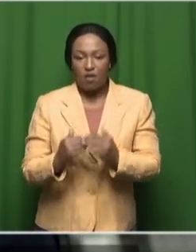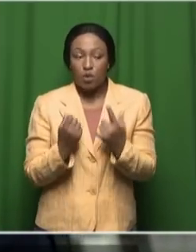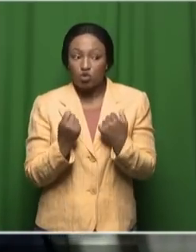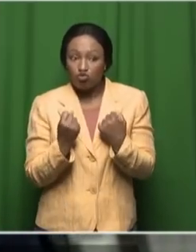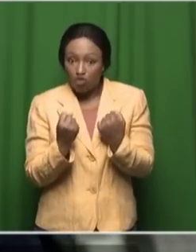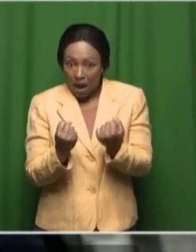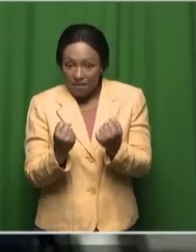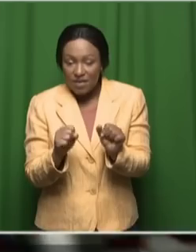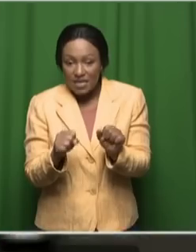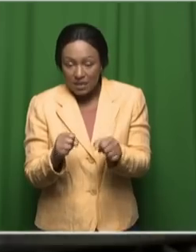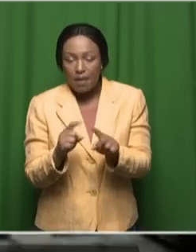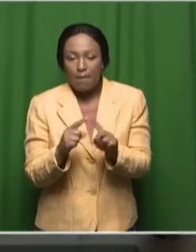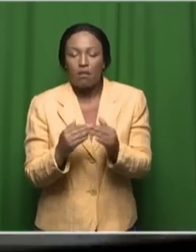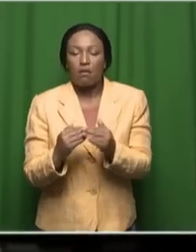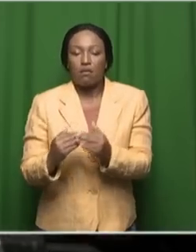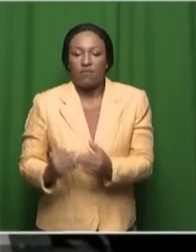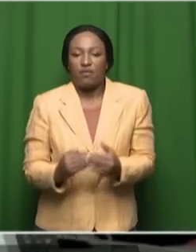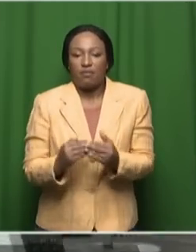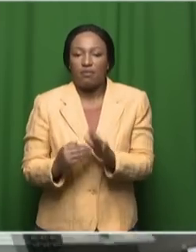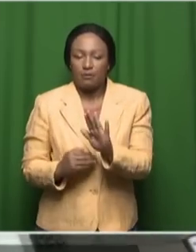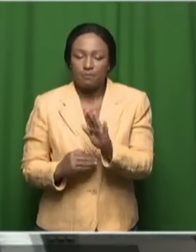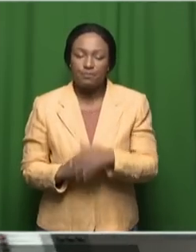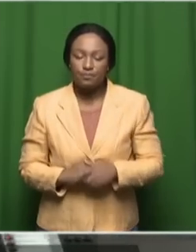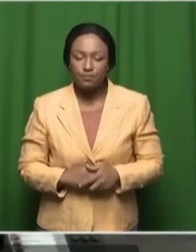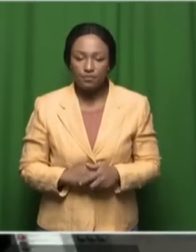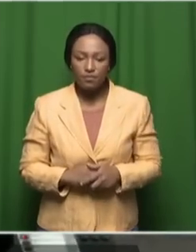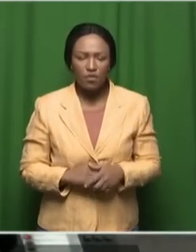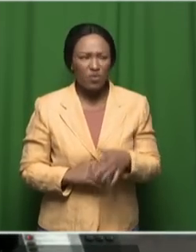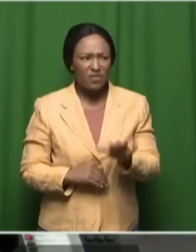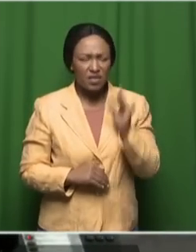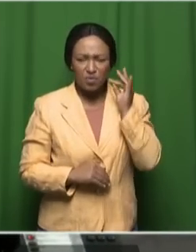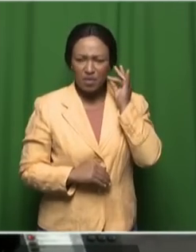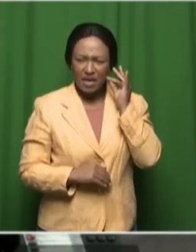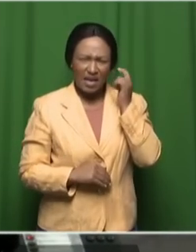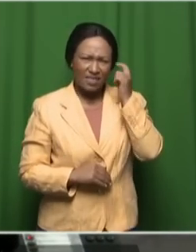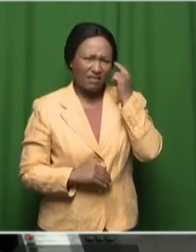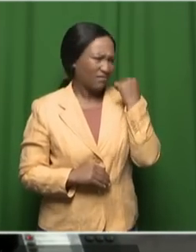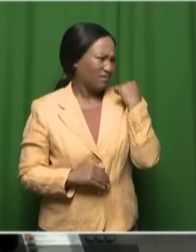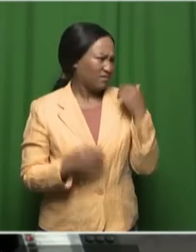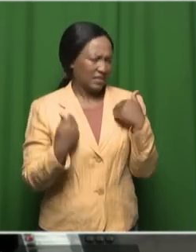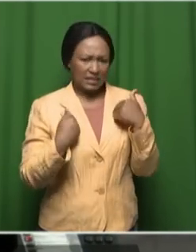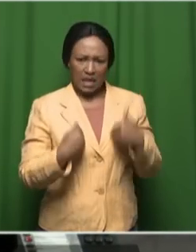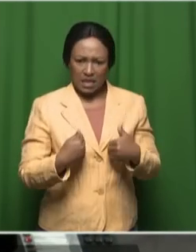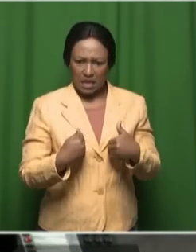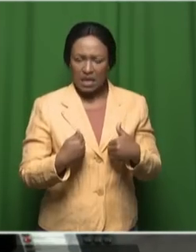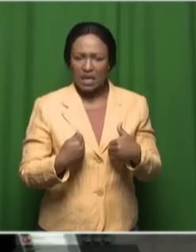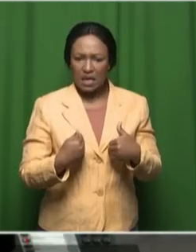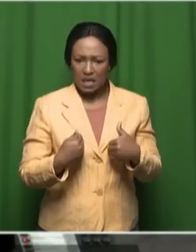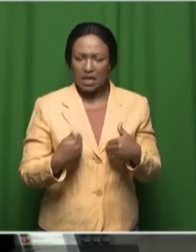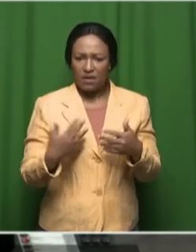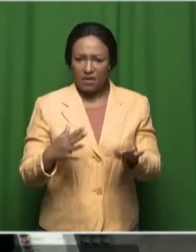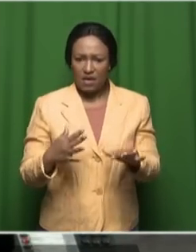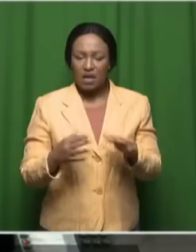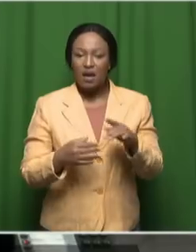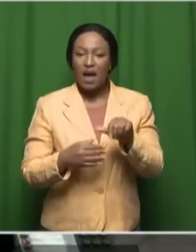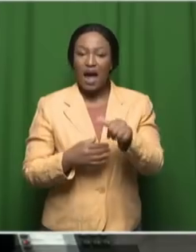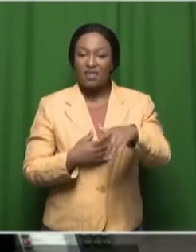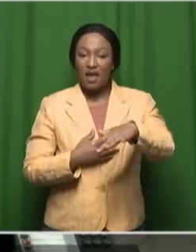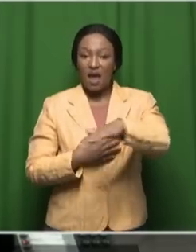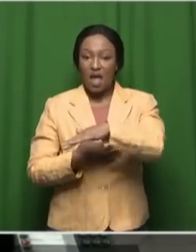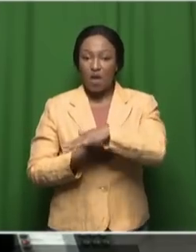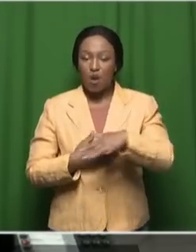those areas. We've also heard, I think it was on Sunday, we've heard from provincial authorities that a number of areas have been affected in terms